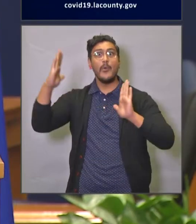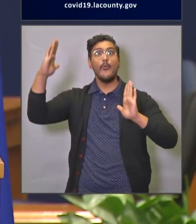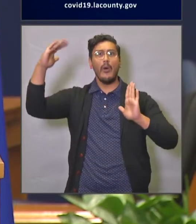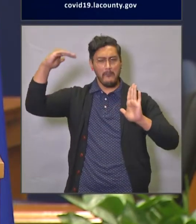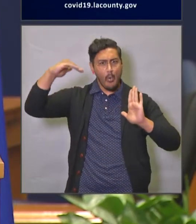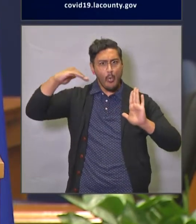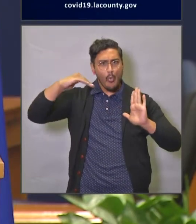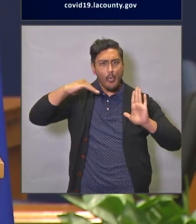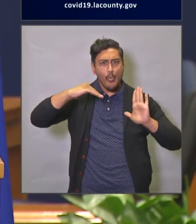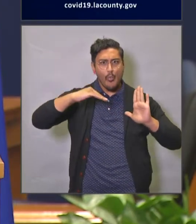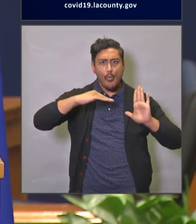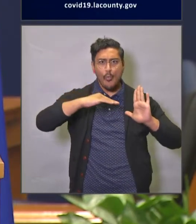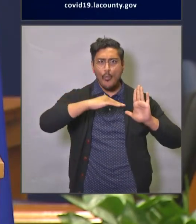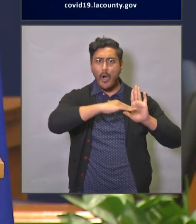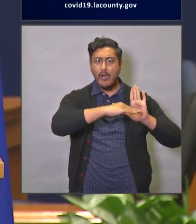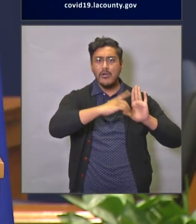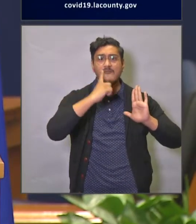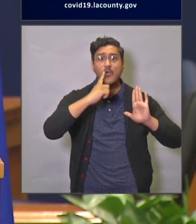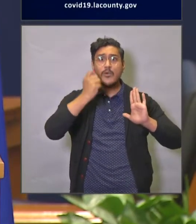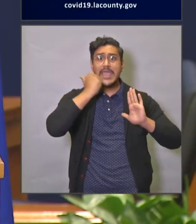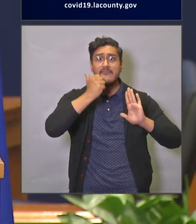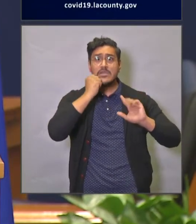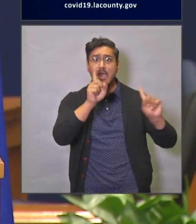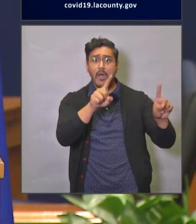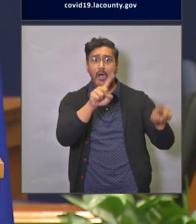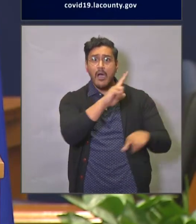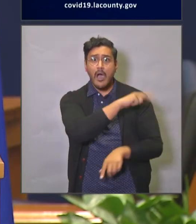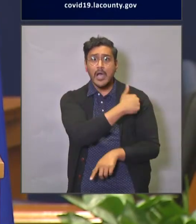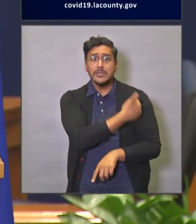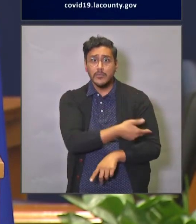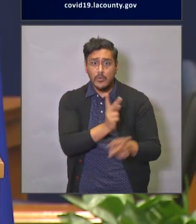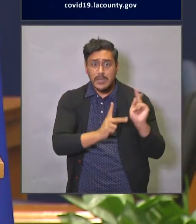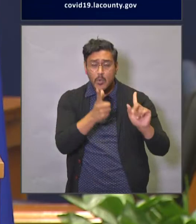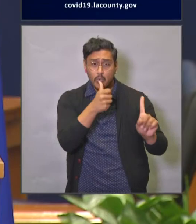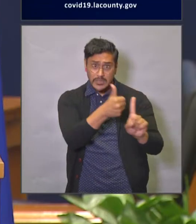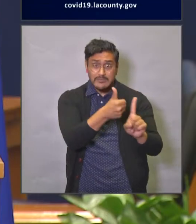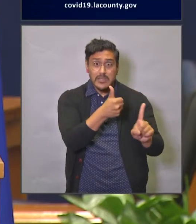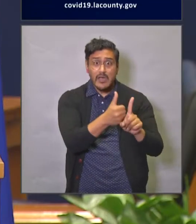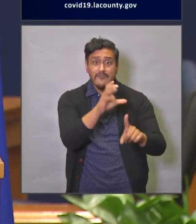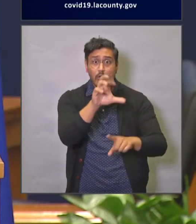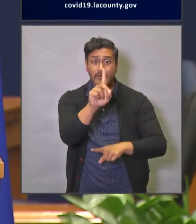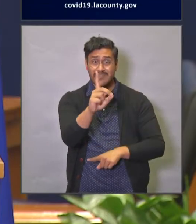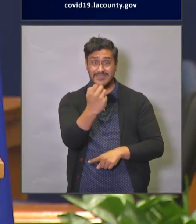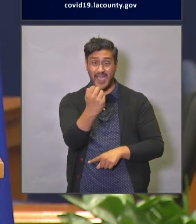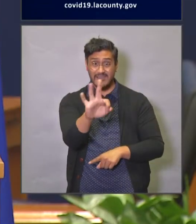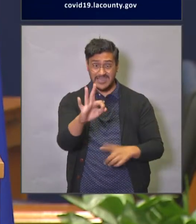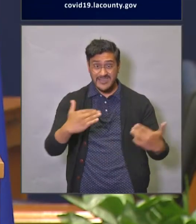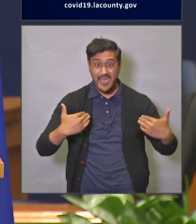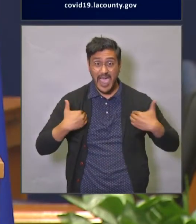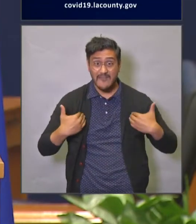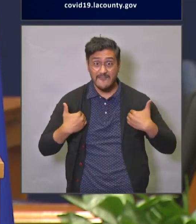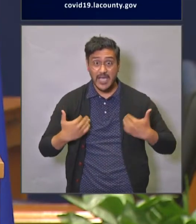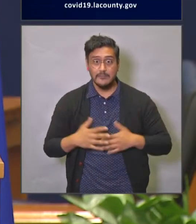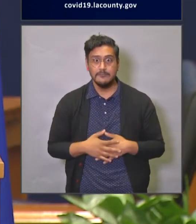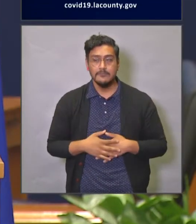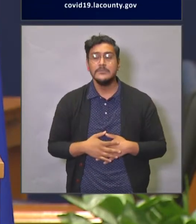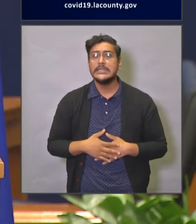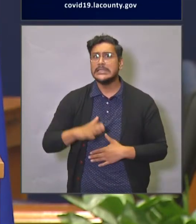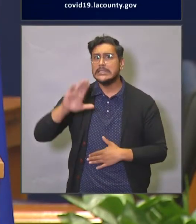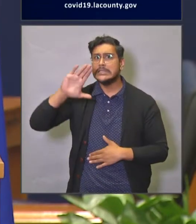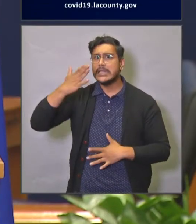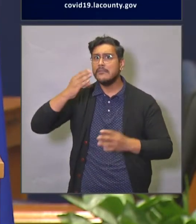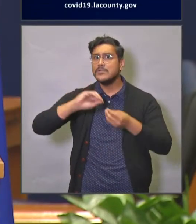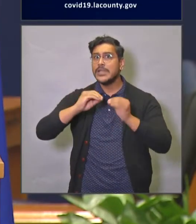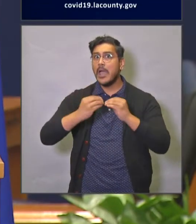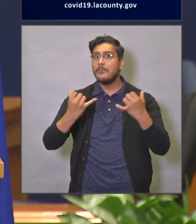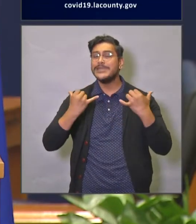of new daily hospitalizations for patients with COVID-19 each day across Los Angeles County appears to be